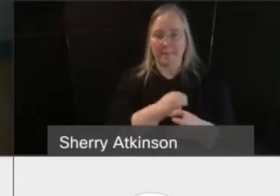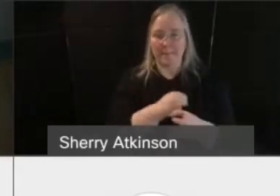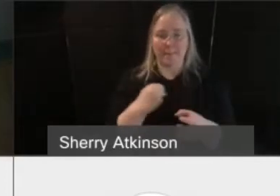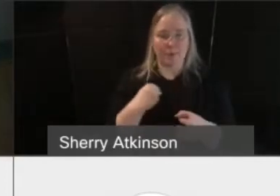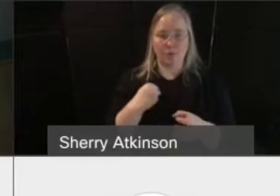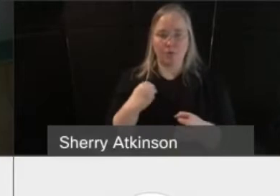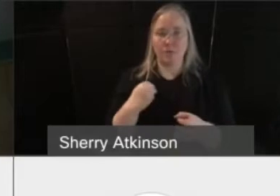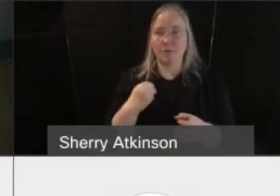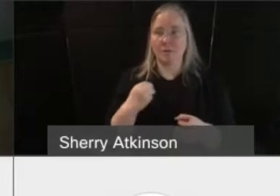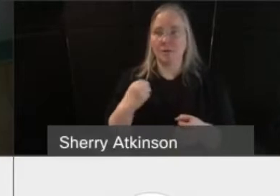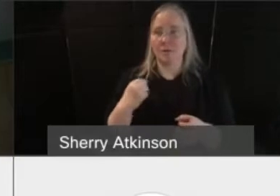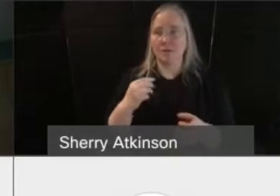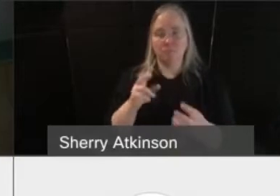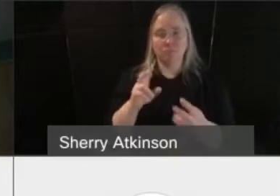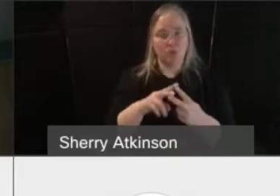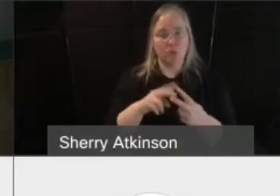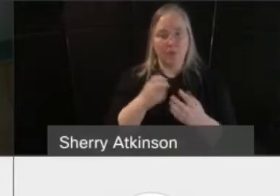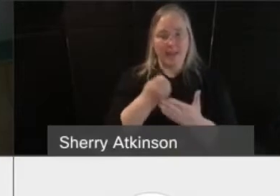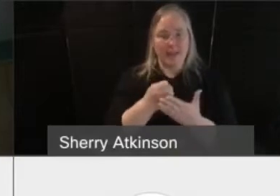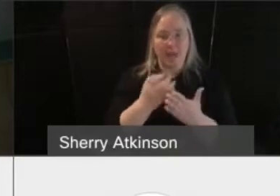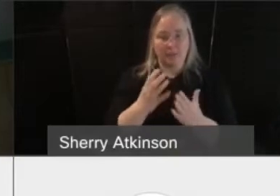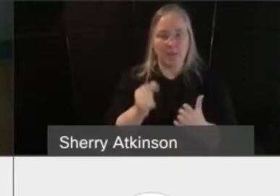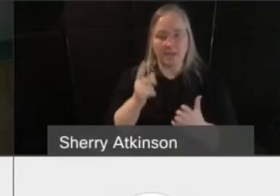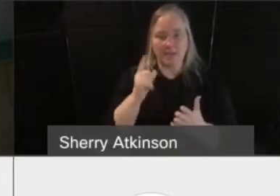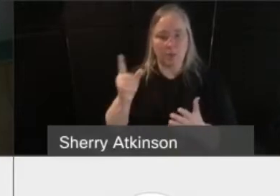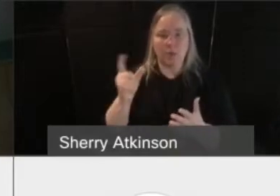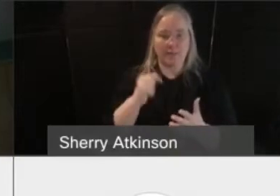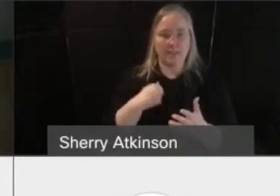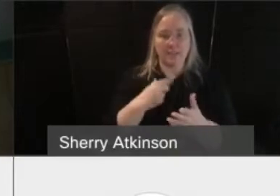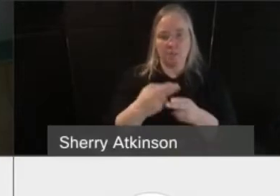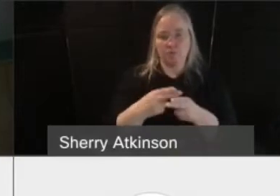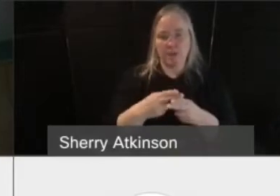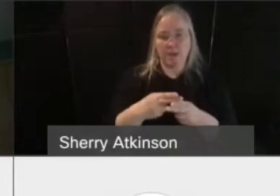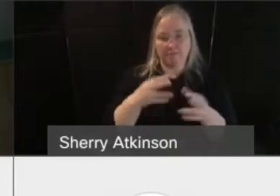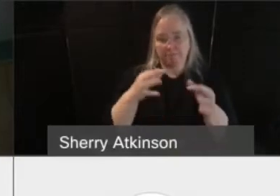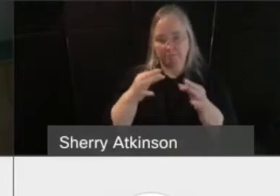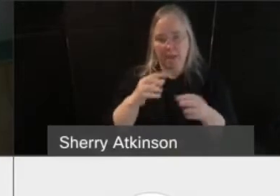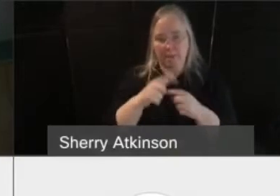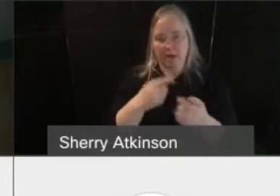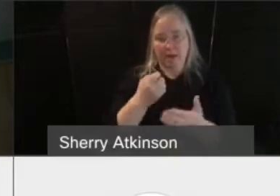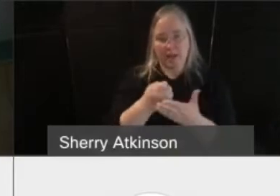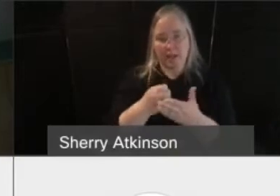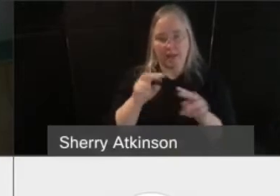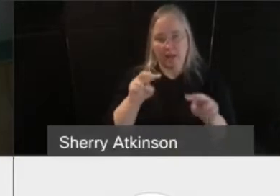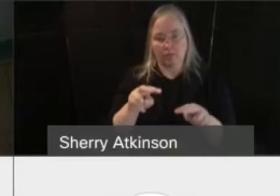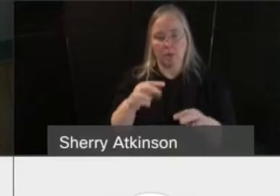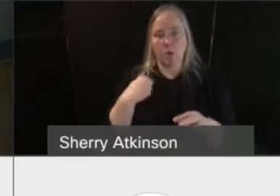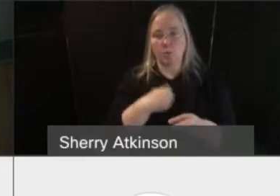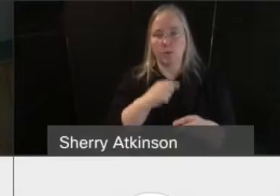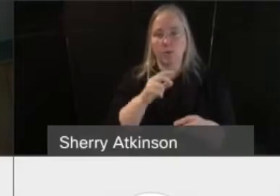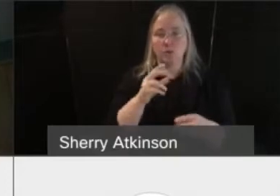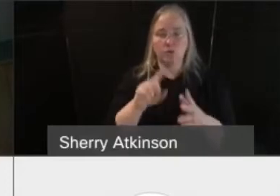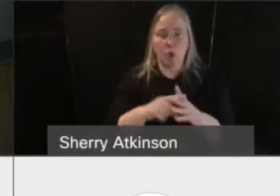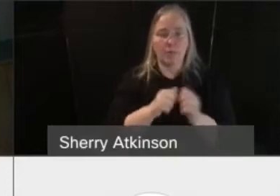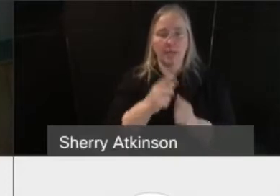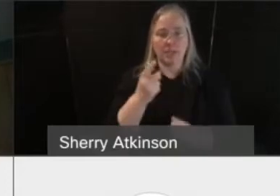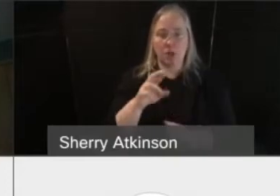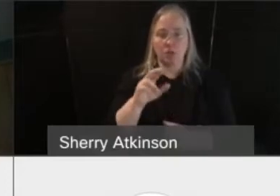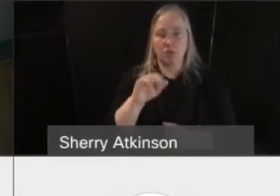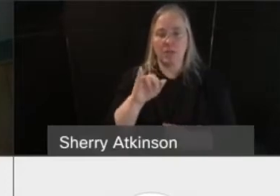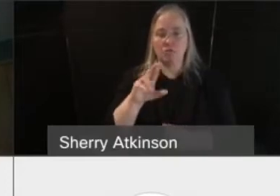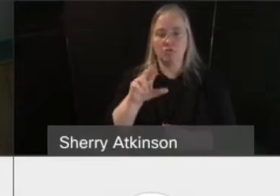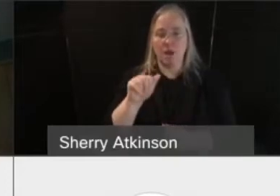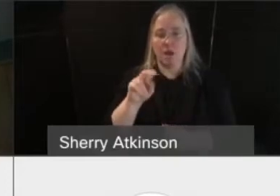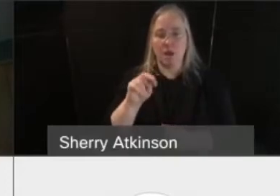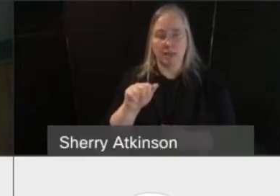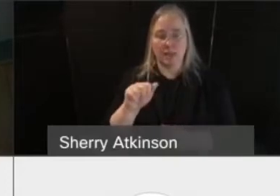are 2 economists that's going to give us a briefing about economic outlook. Start with Dr. Irani. Can the team please